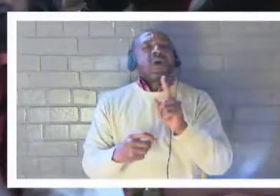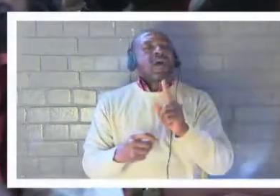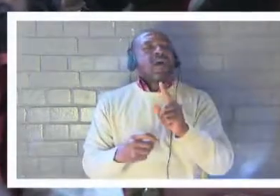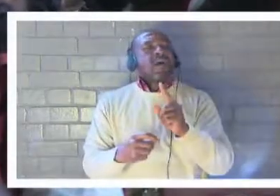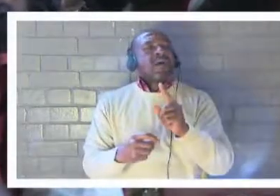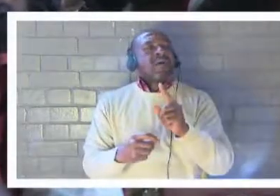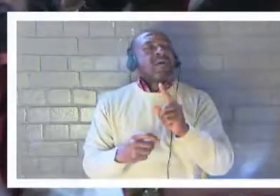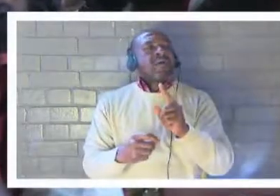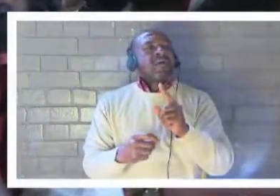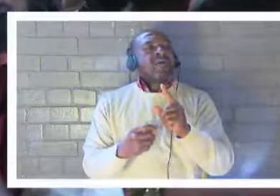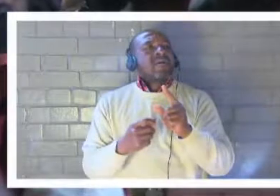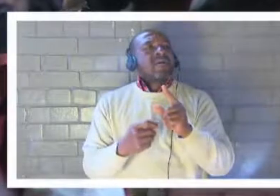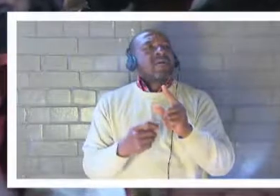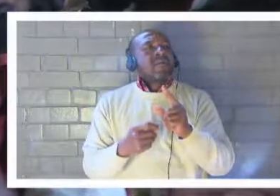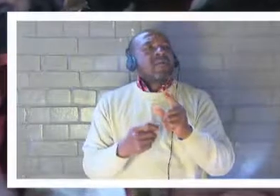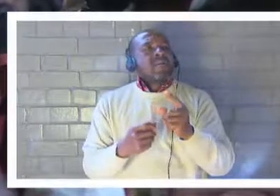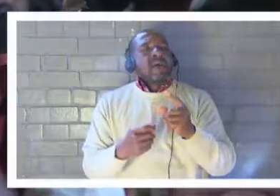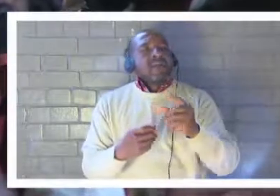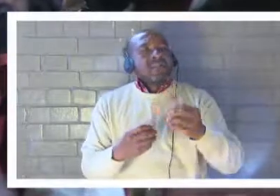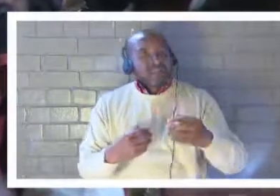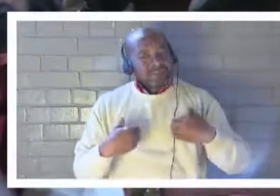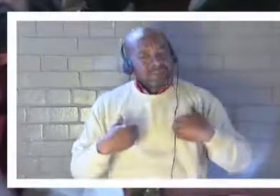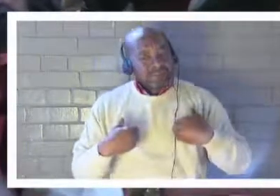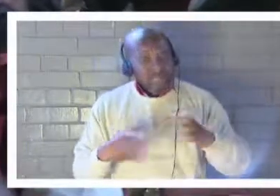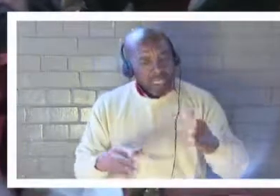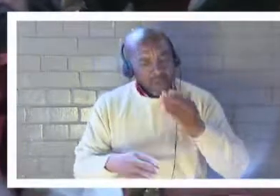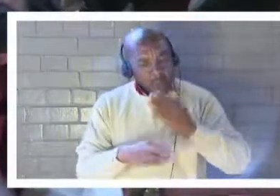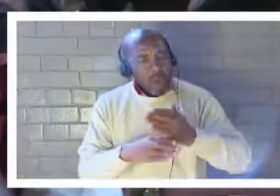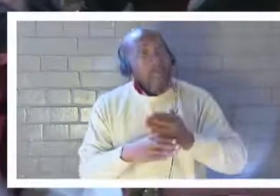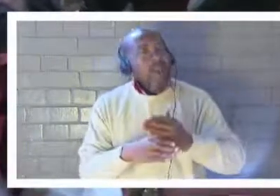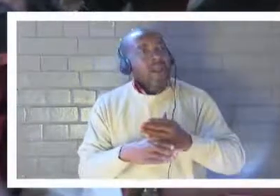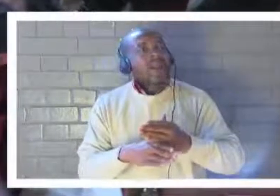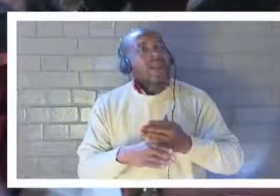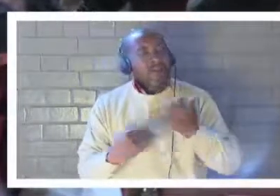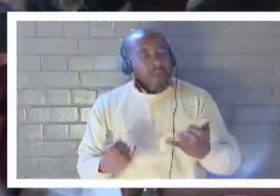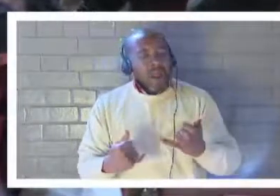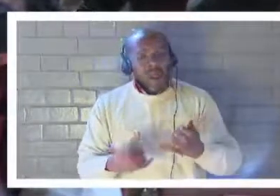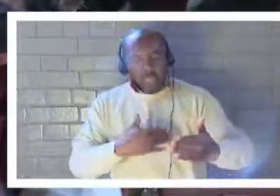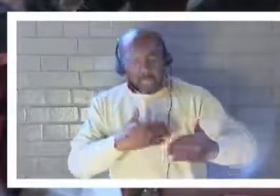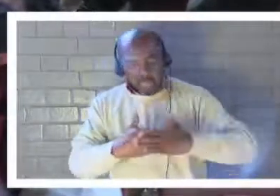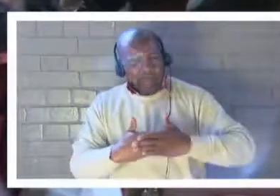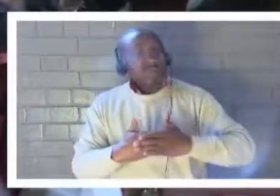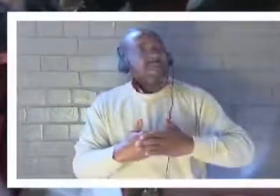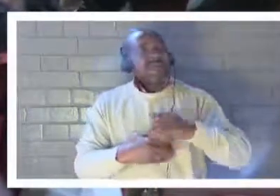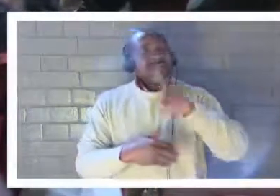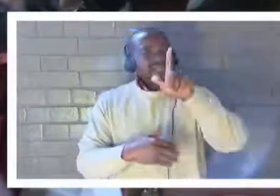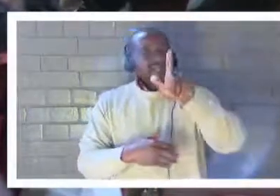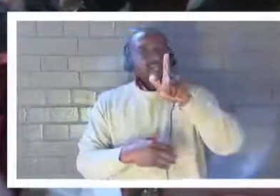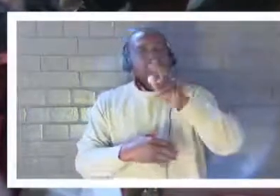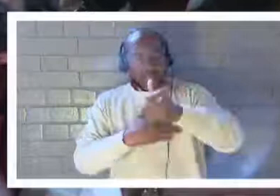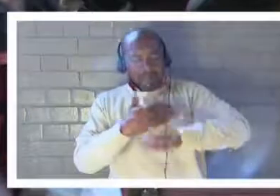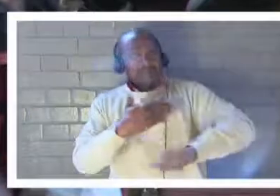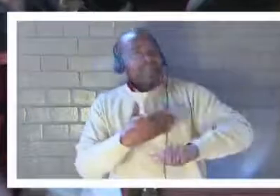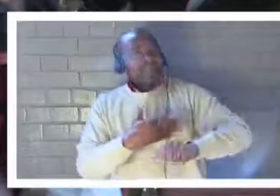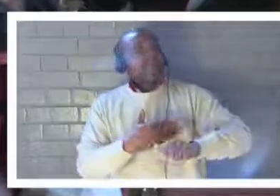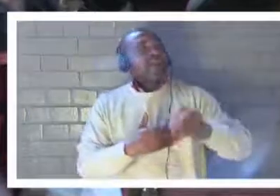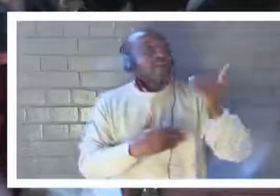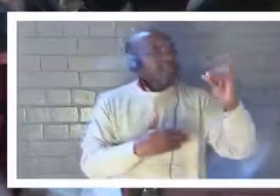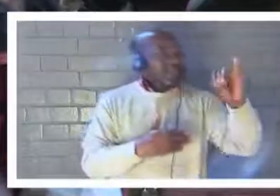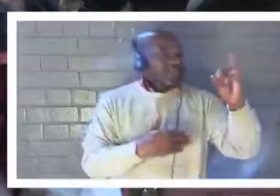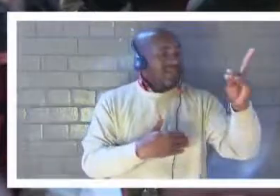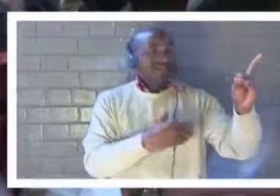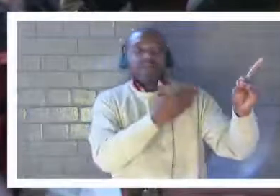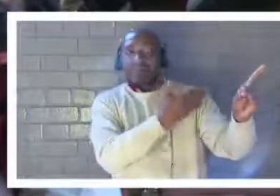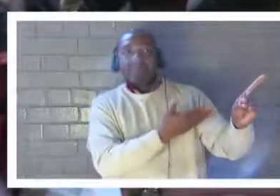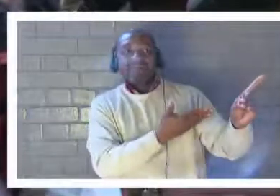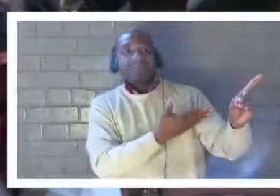does for our institutions. Currently there's 2 contracts in place for material,